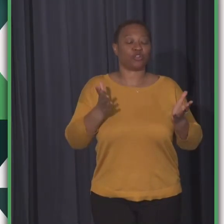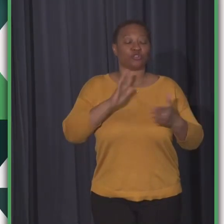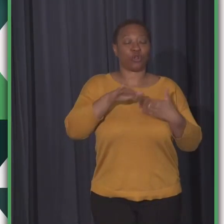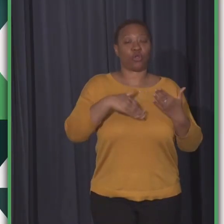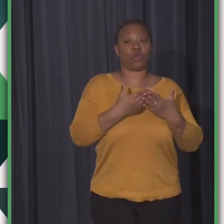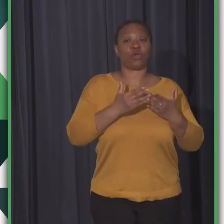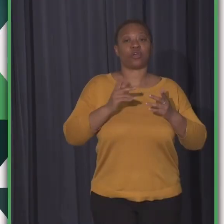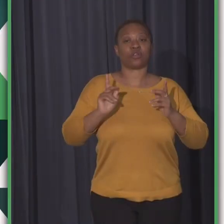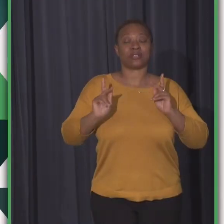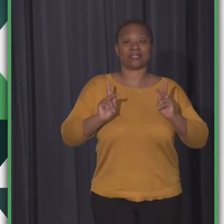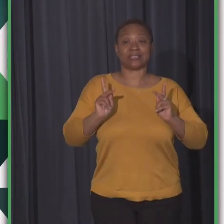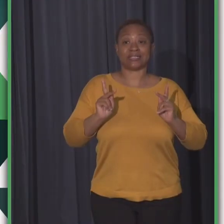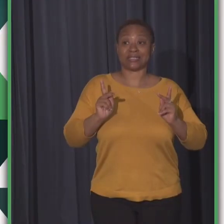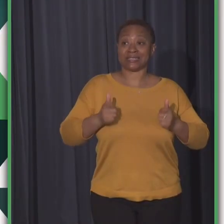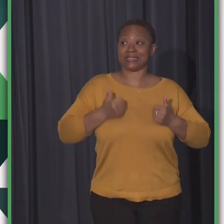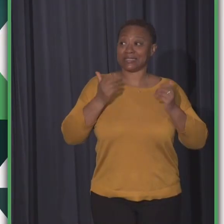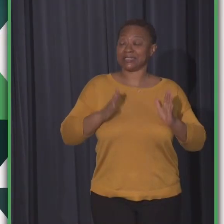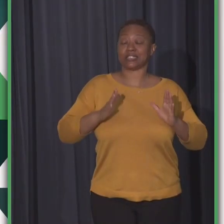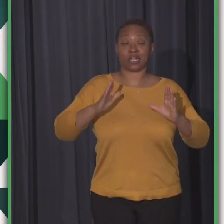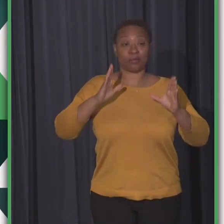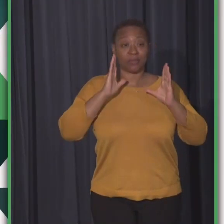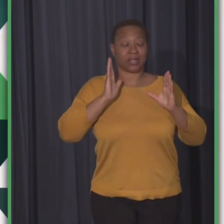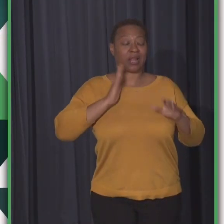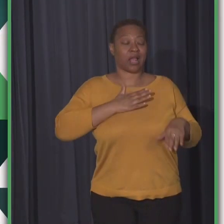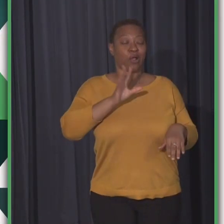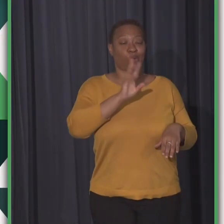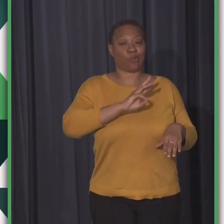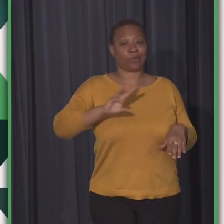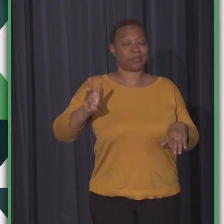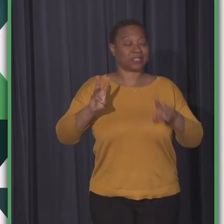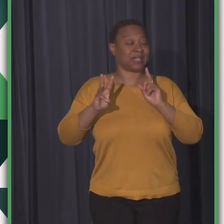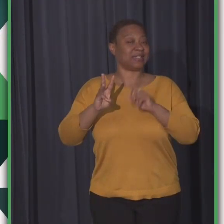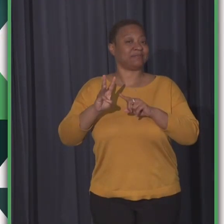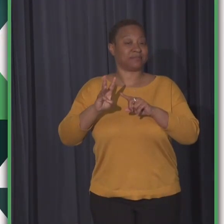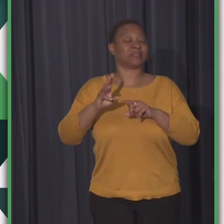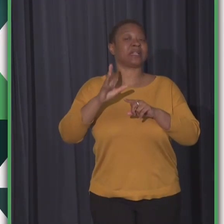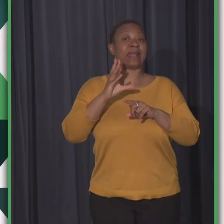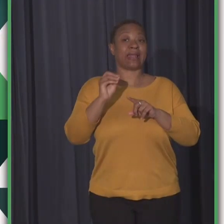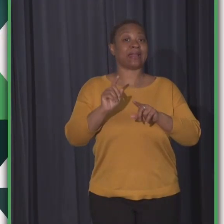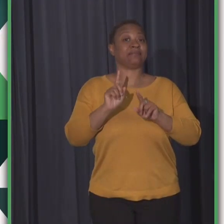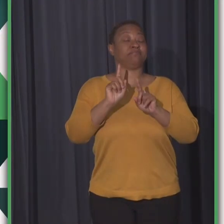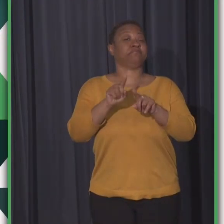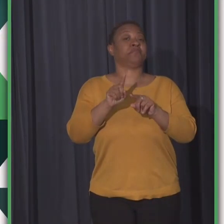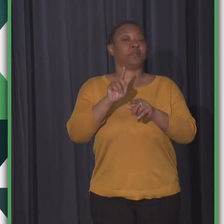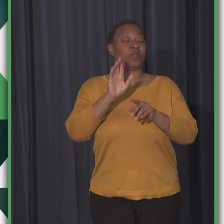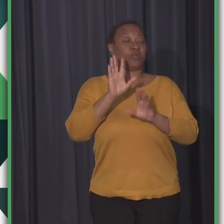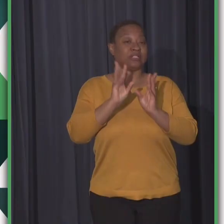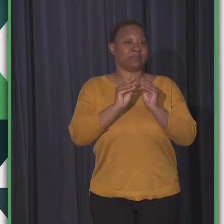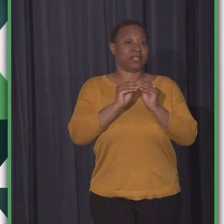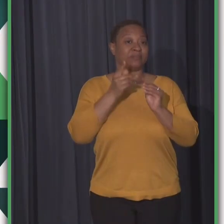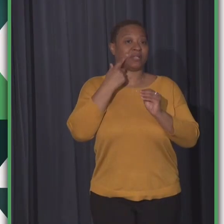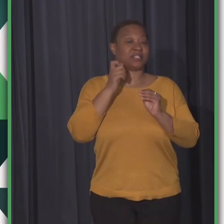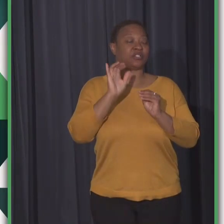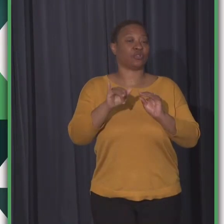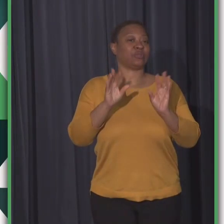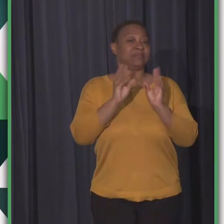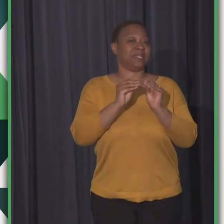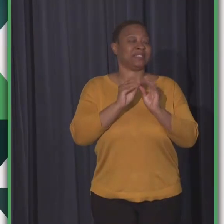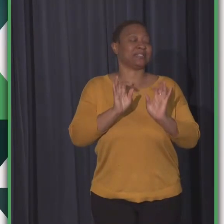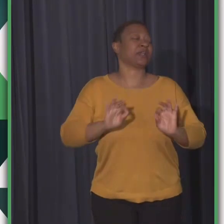citizens to pay attention to our website and attend those meetings because they are very,